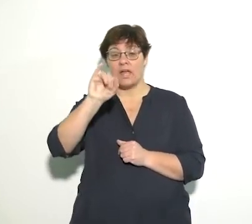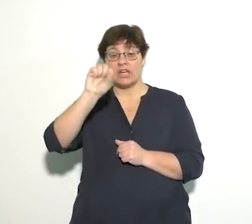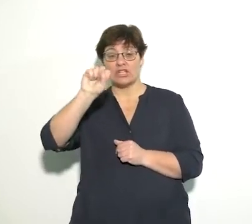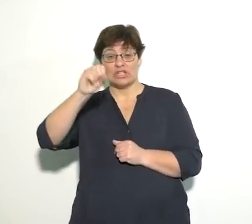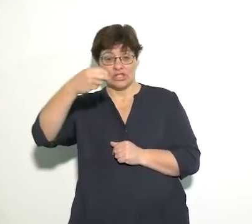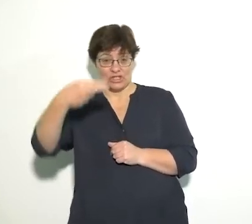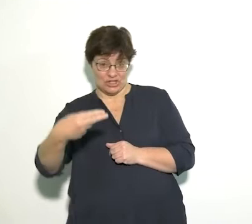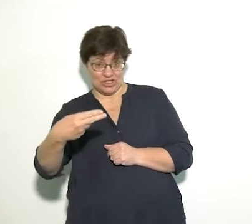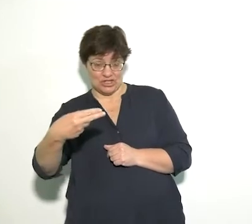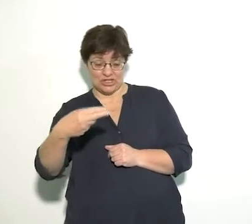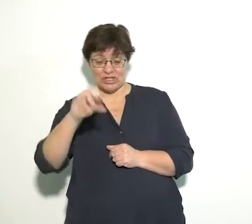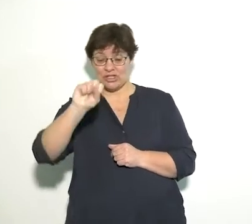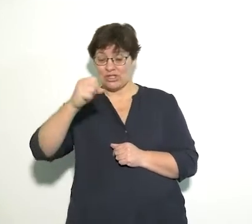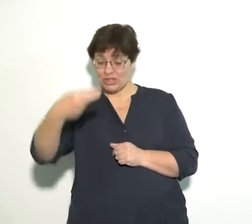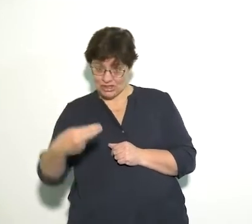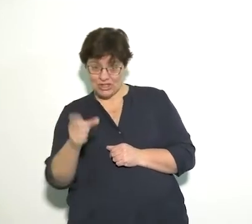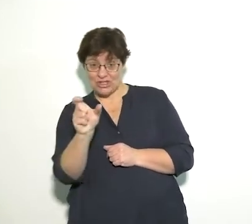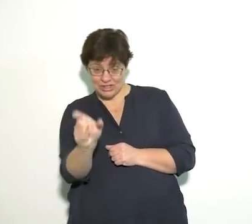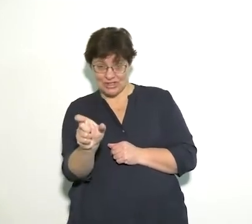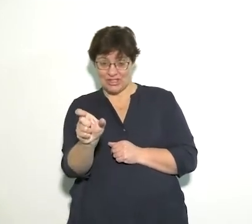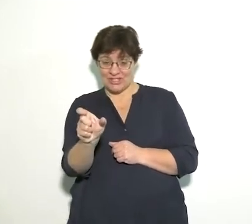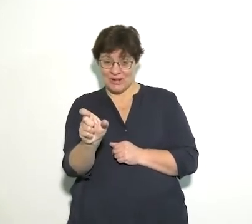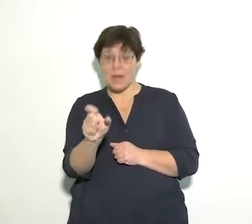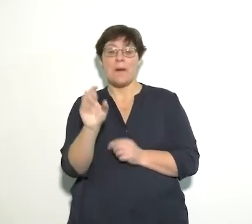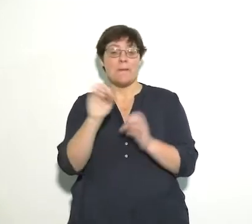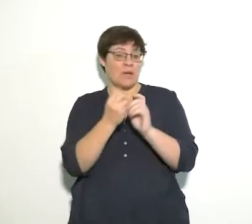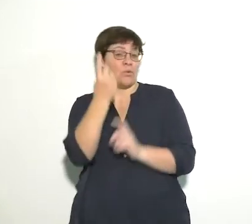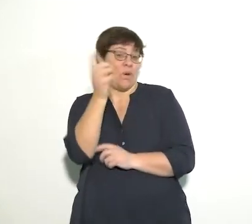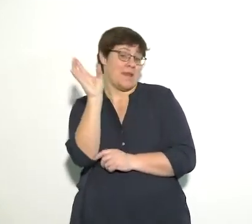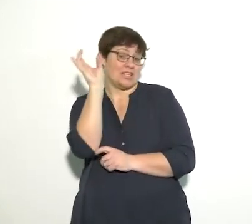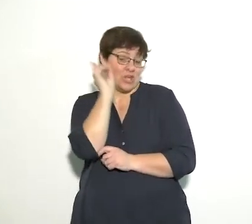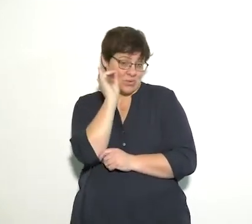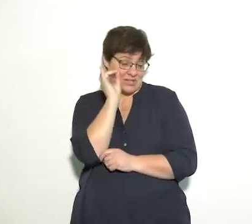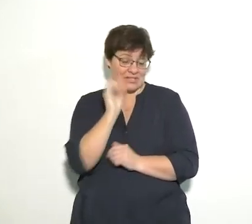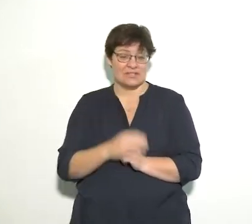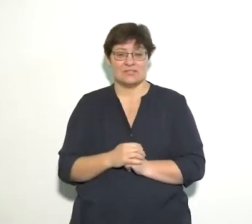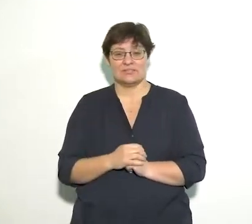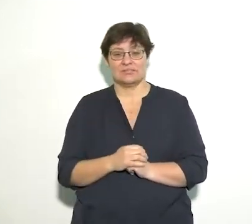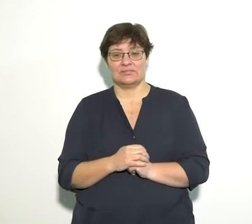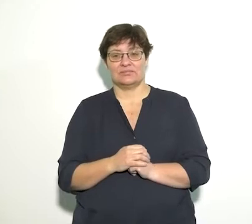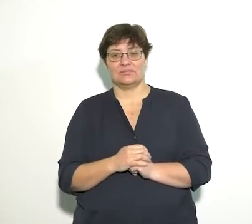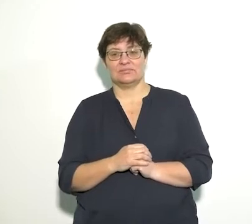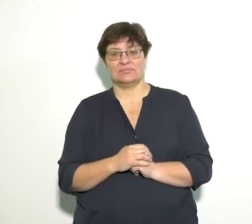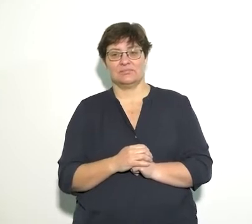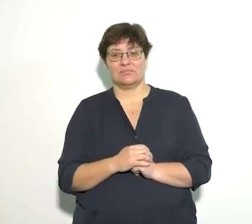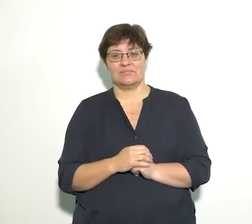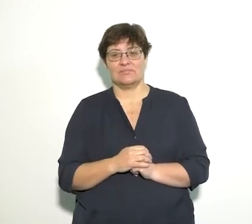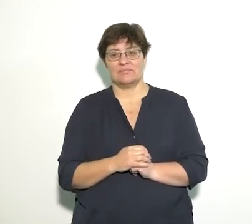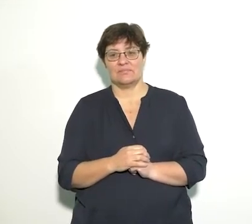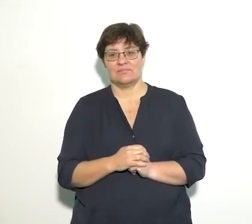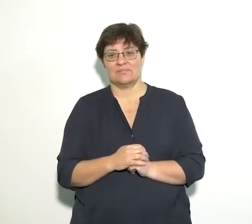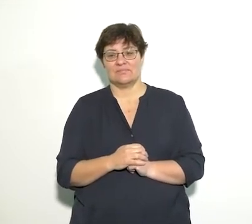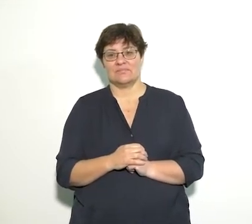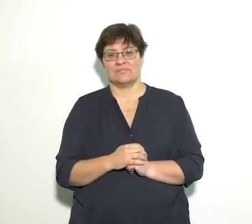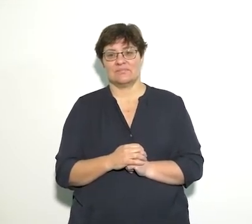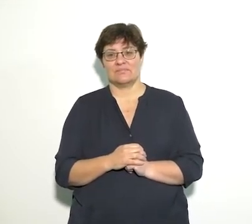W-I-sh, wish. So our digraph is with a sh sound now. So we're looking at ch and we're looking at sh. Shall I give you another